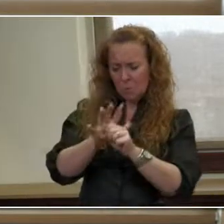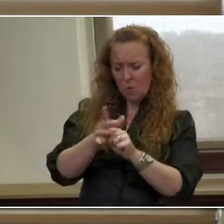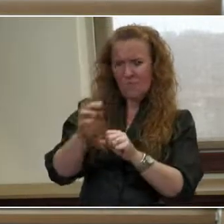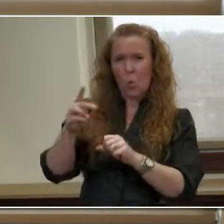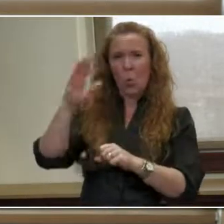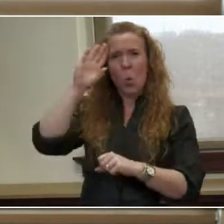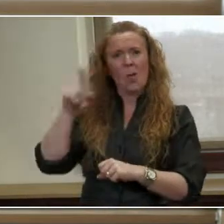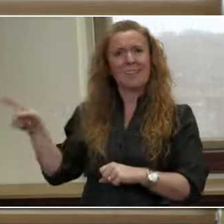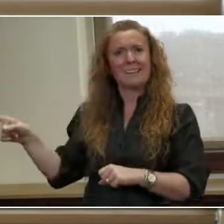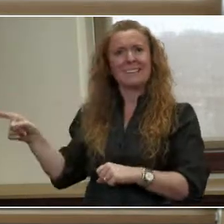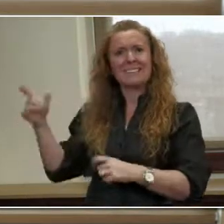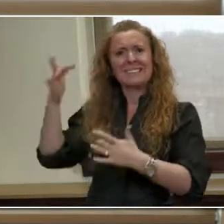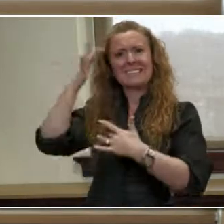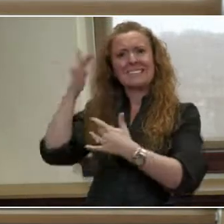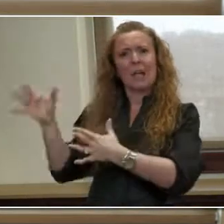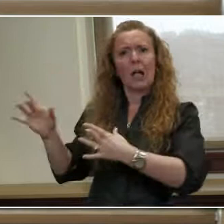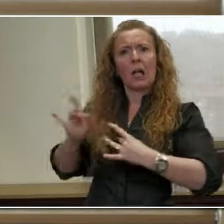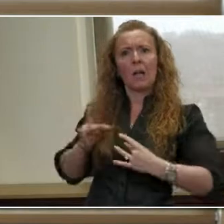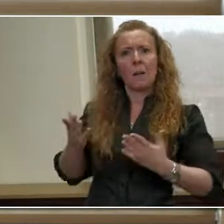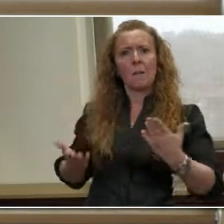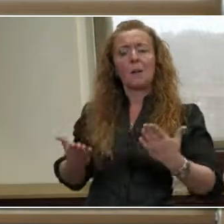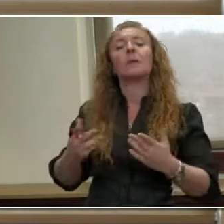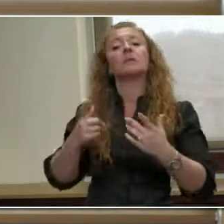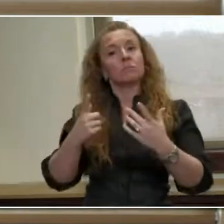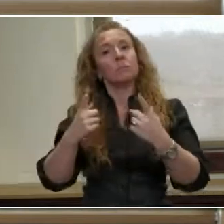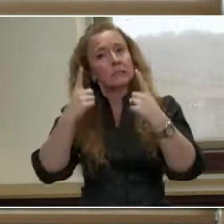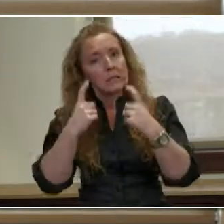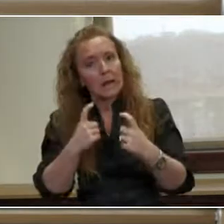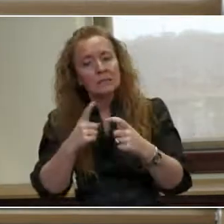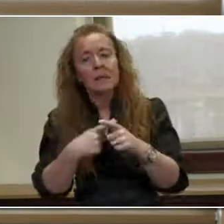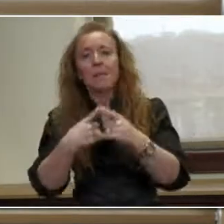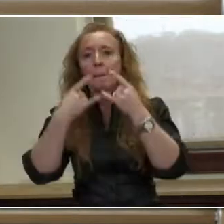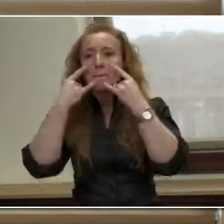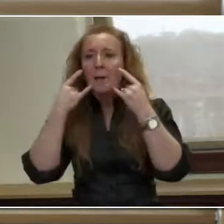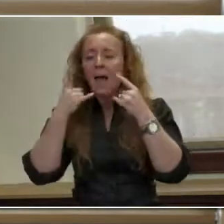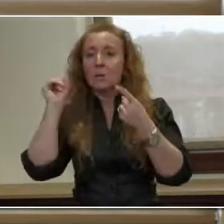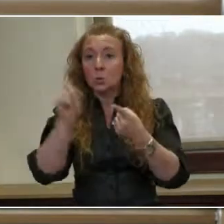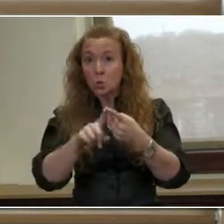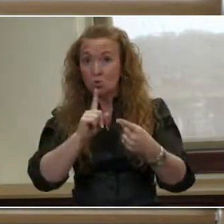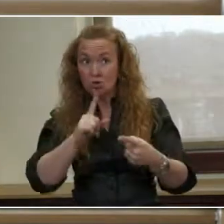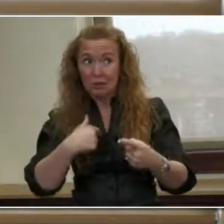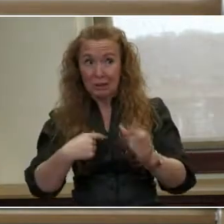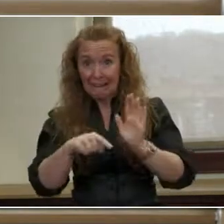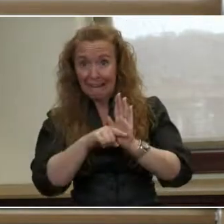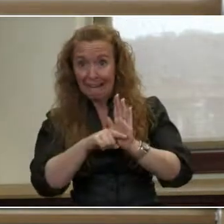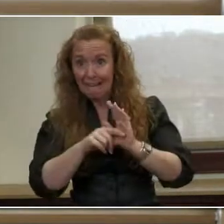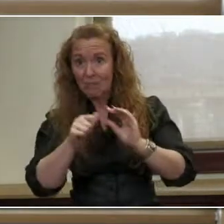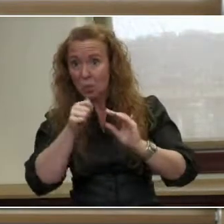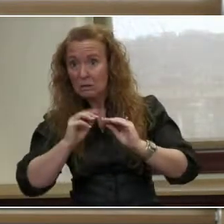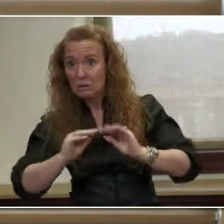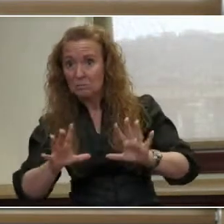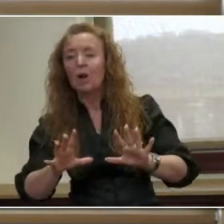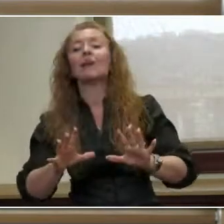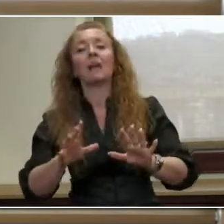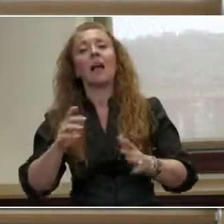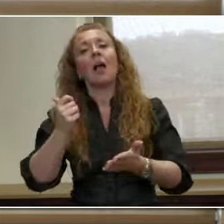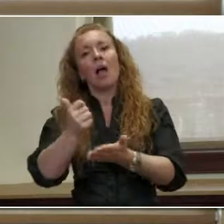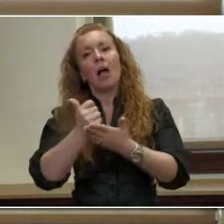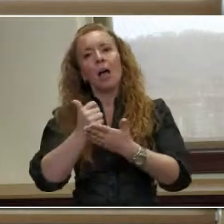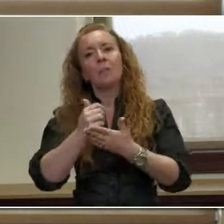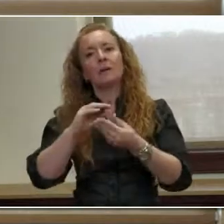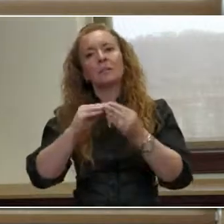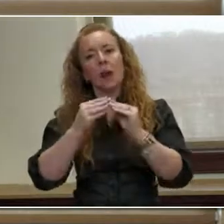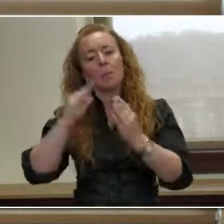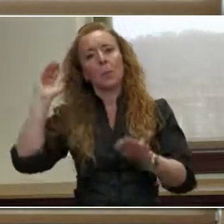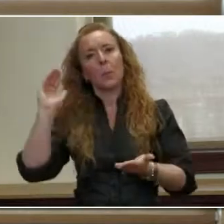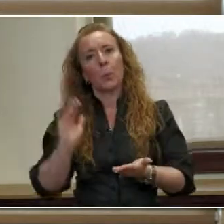to someone with COVID, get tested and wear a mask until you're sure you aren't spreading the virus. That will help us keep cases down in our